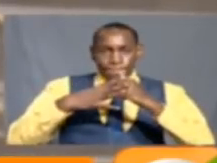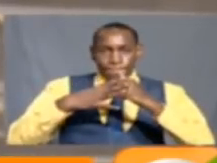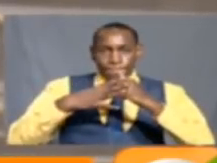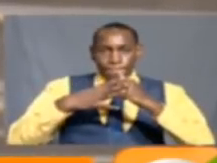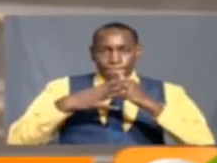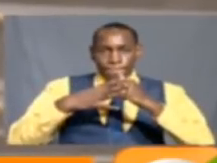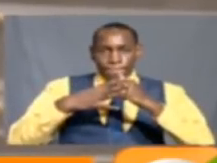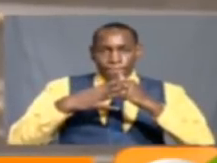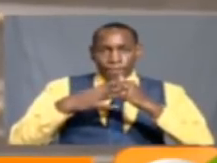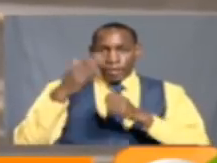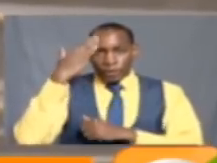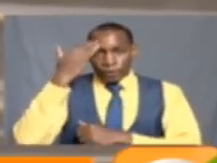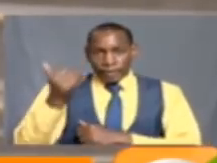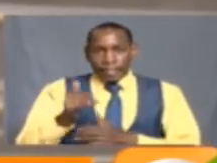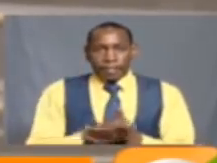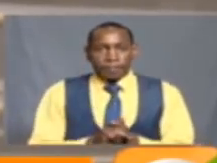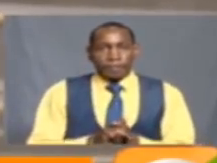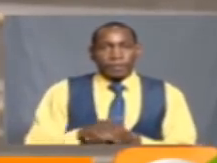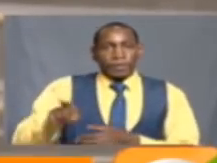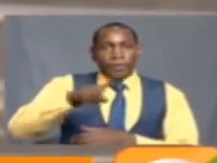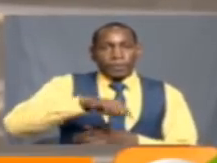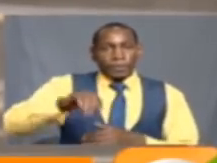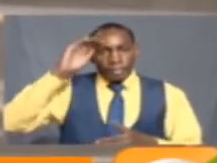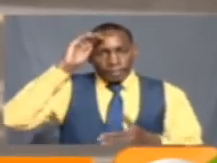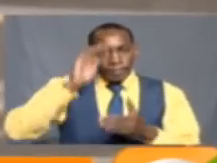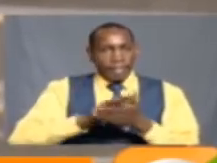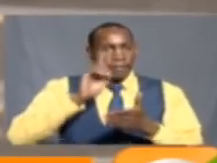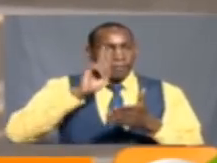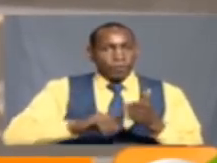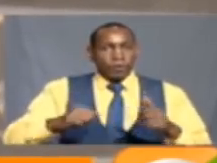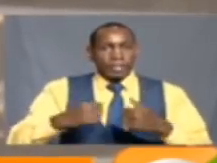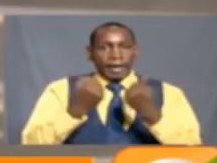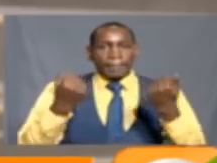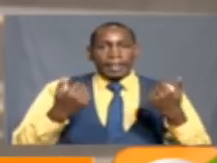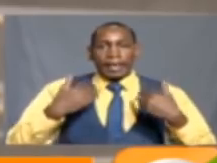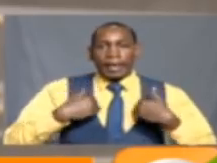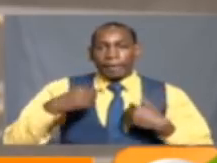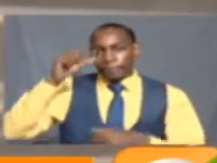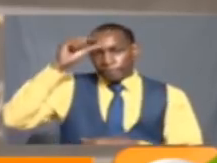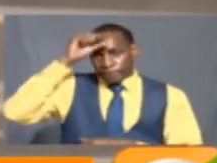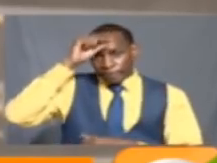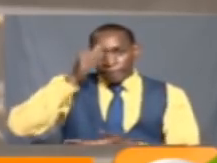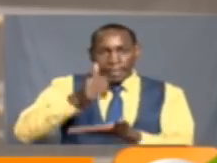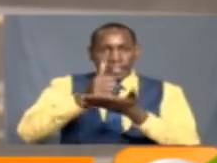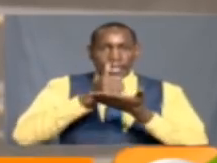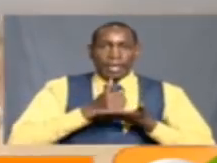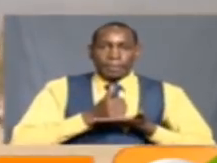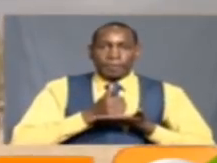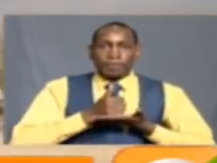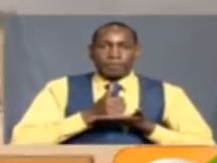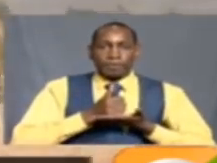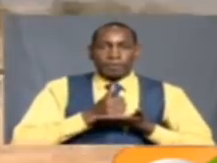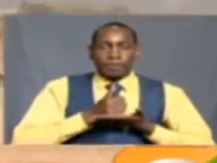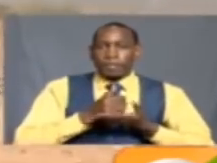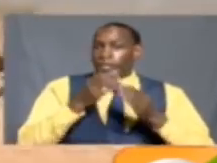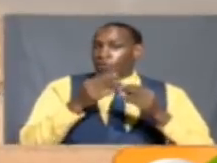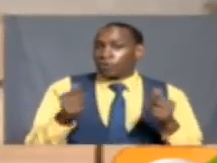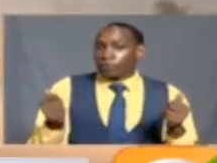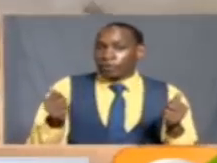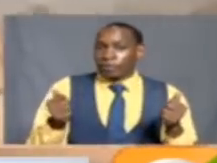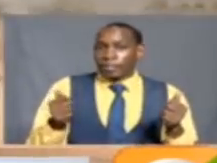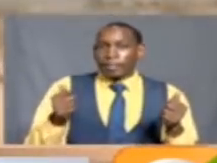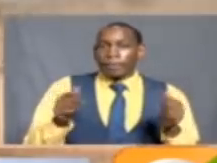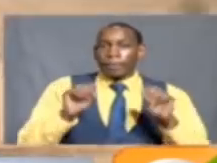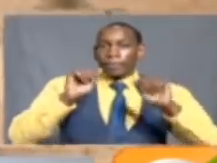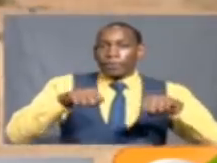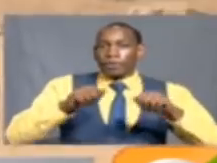May 2019, because we believe that whatever hurdles that we still have, the government will assist us to overcome them so that